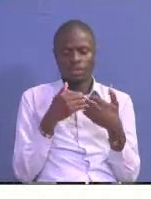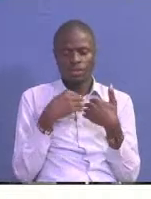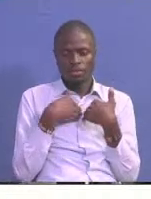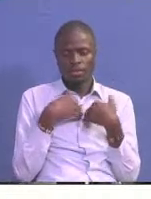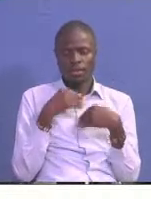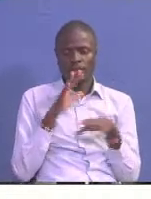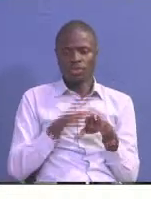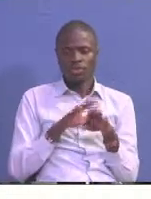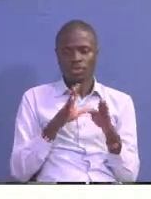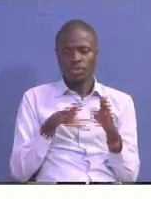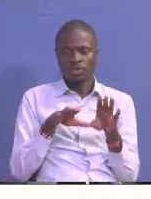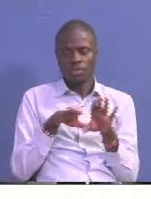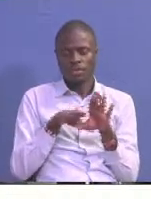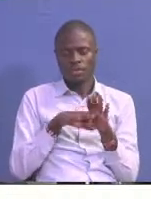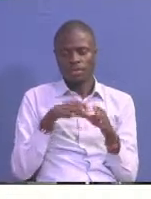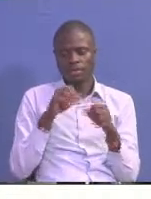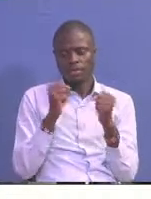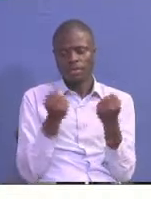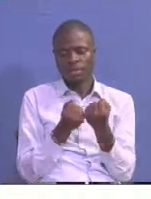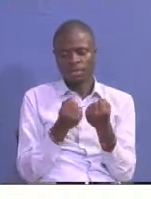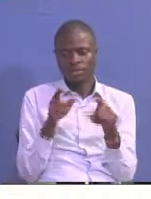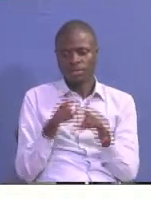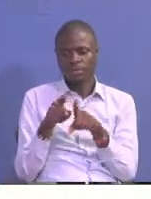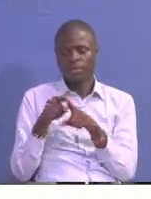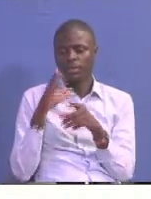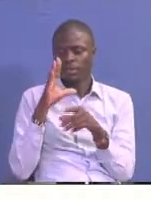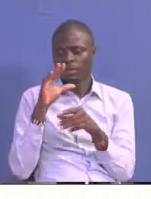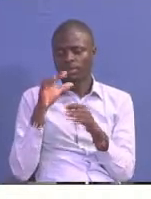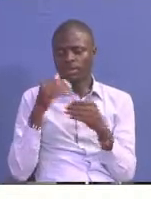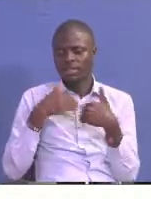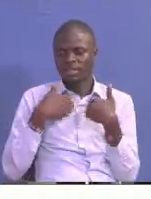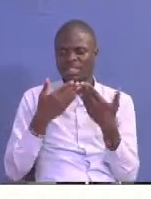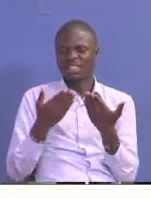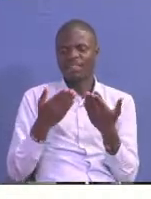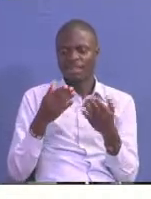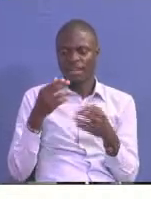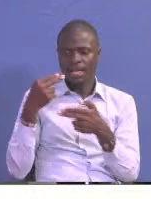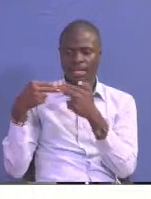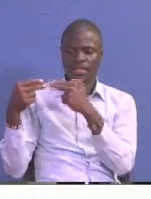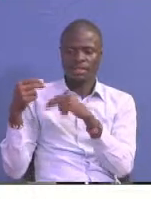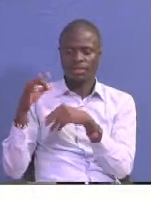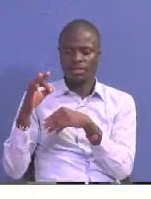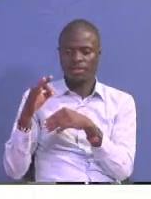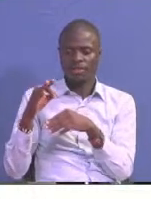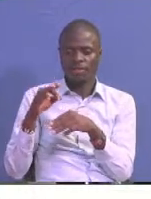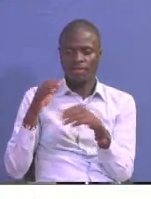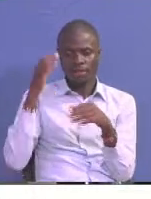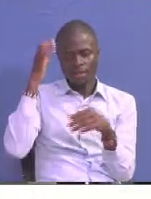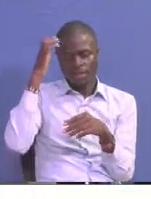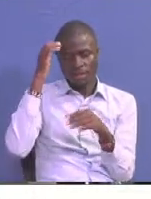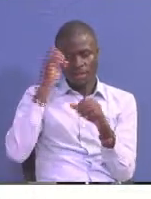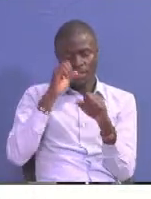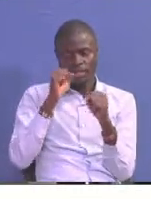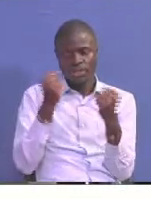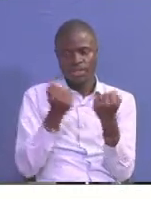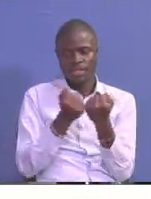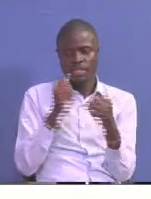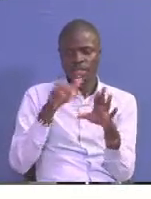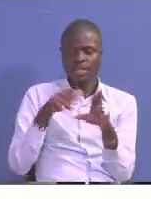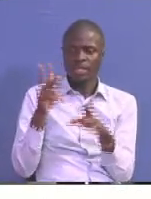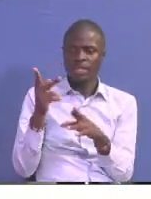of the society. Also, in his speech, he has given a brief history of the education sector in Kenya,